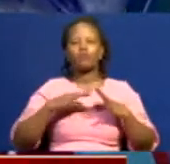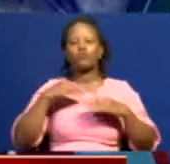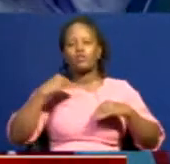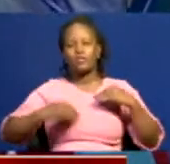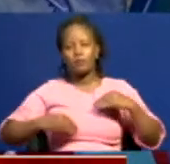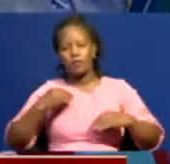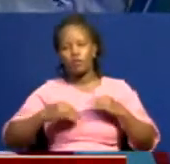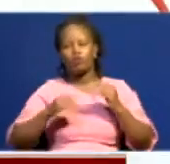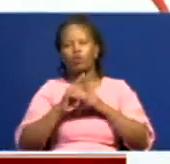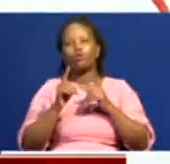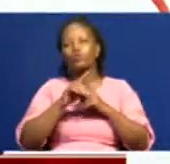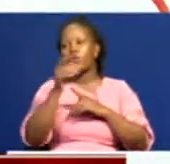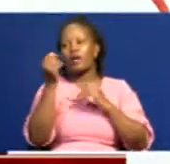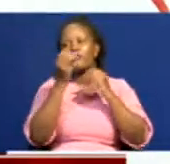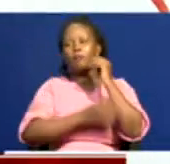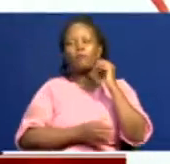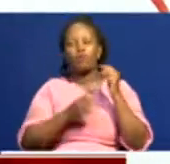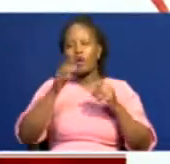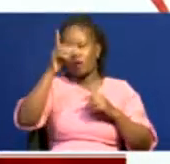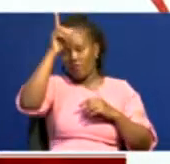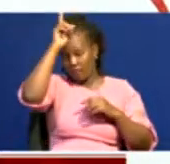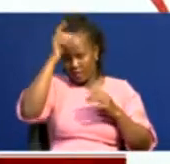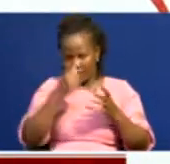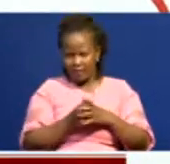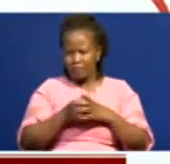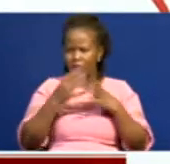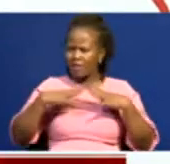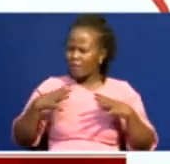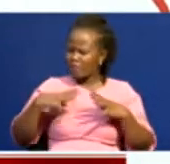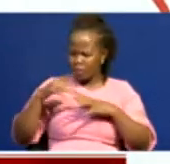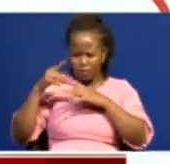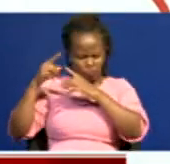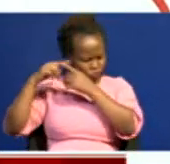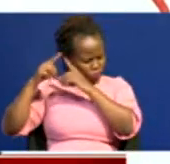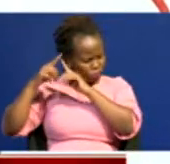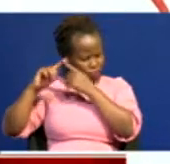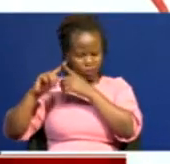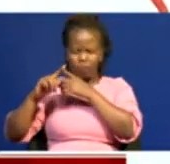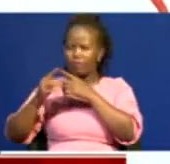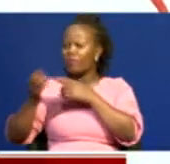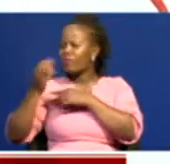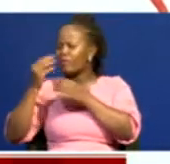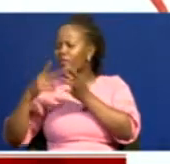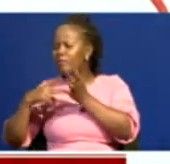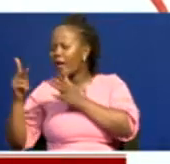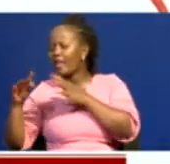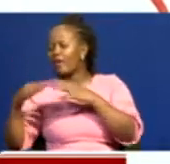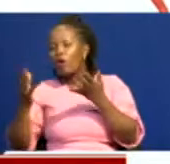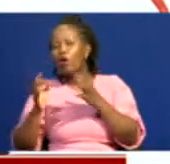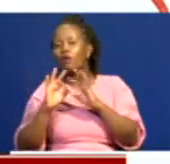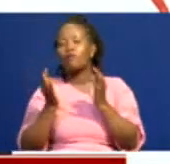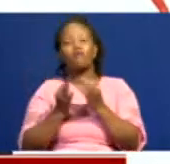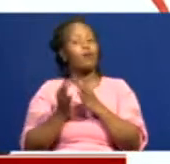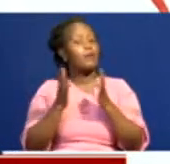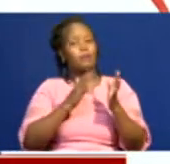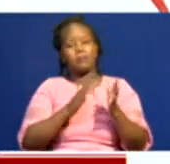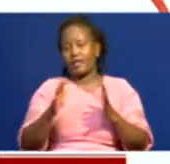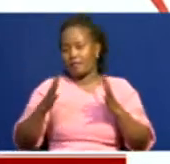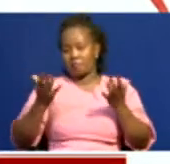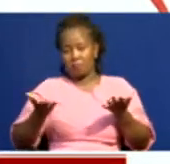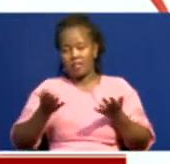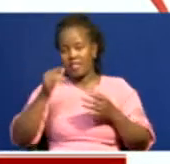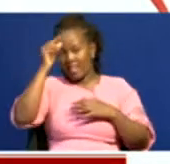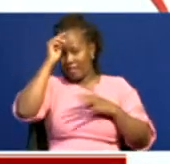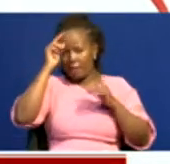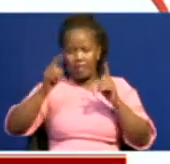poor rural women. In buying food or buying contraception, therefore the government needs to step in and fully support so